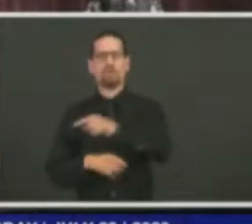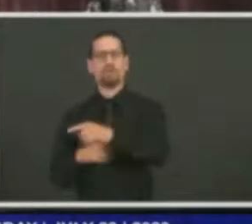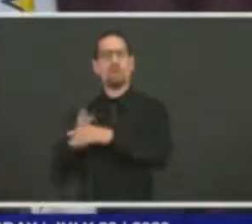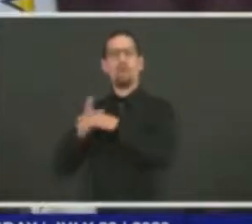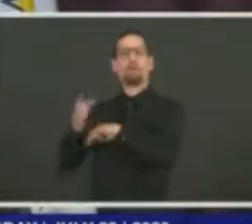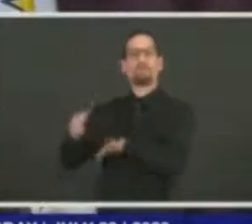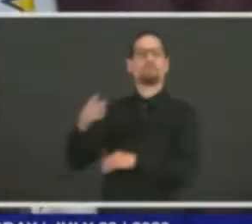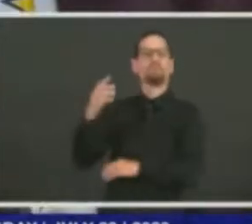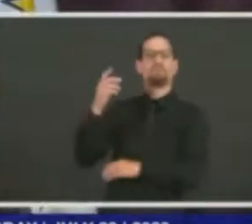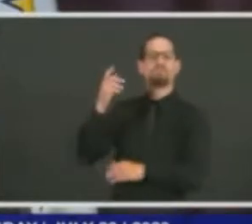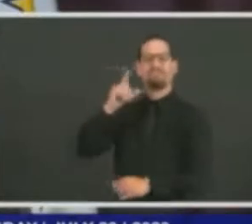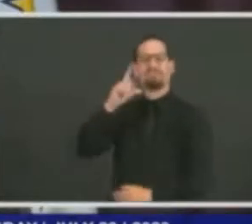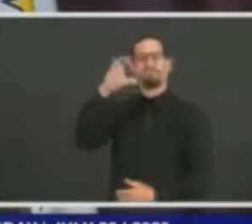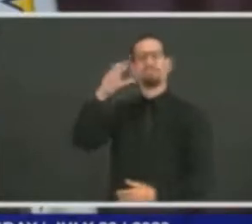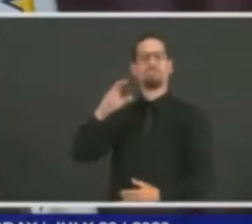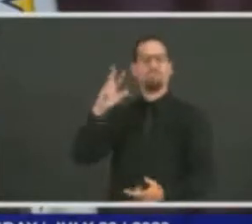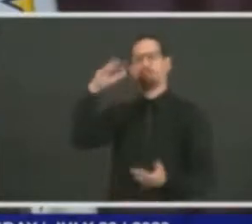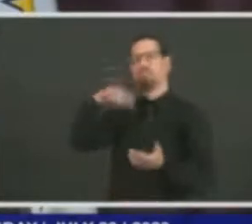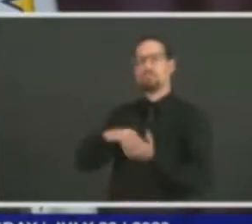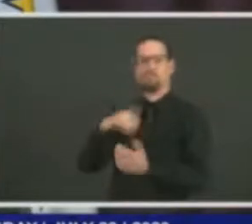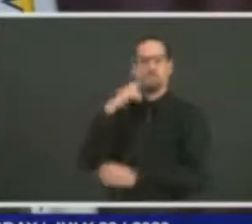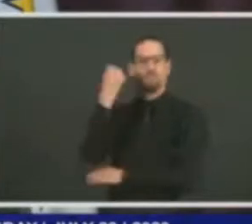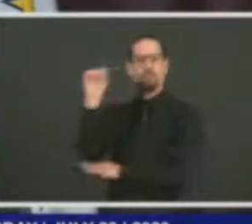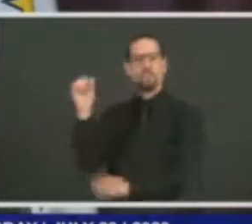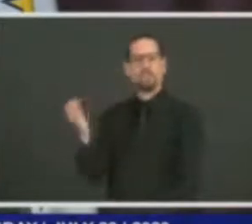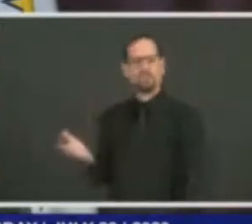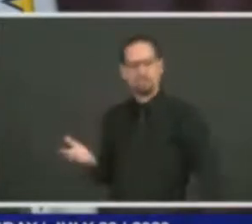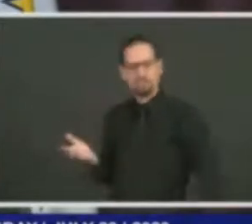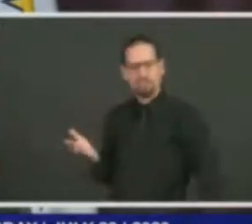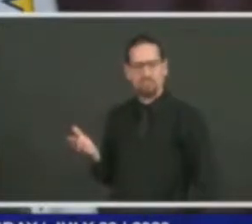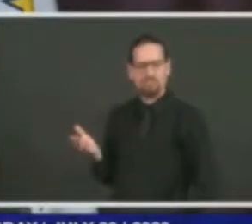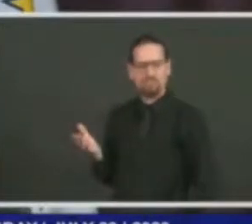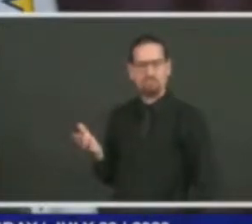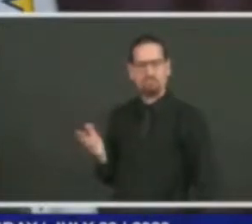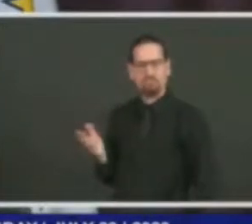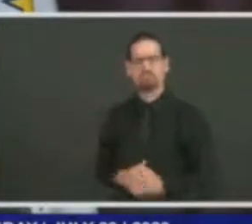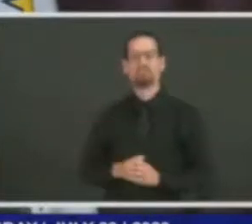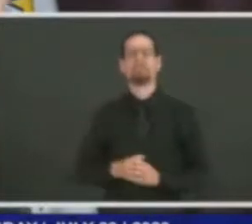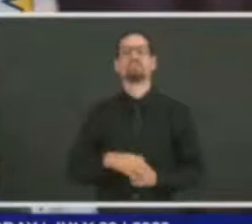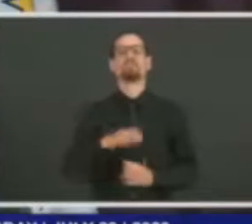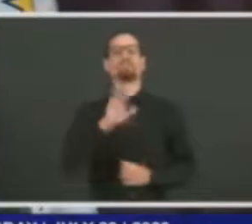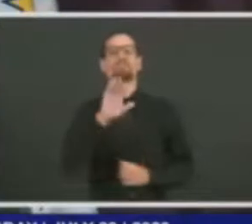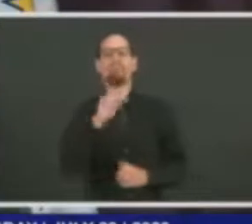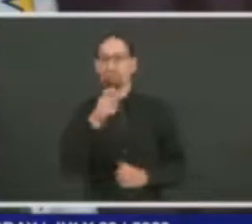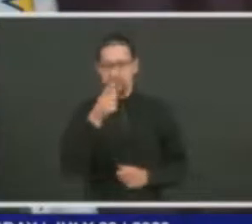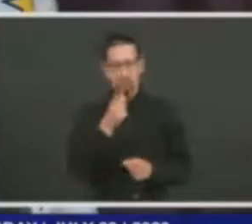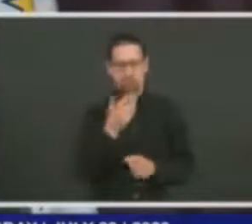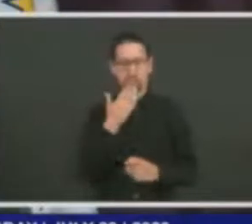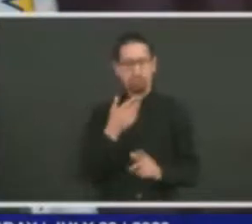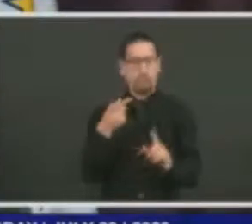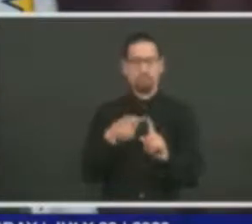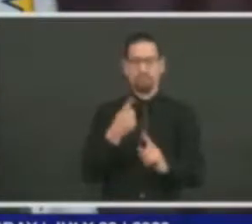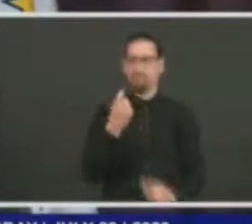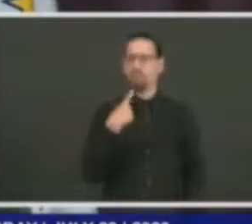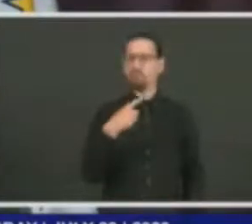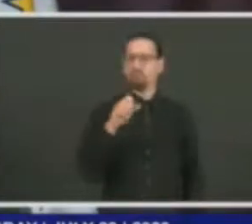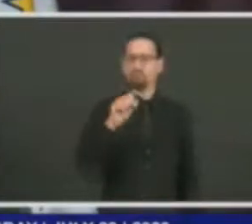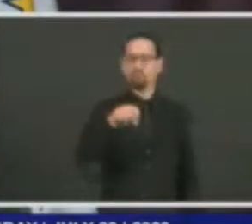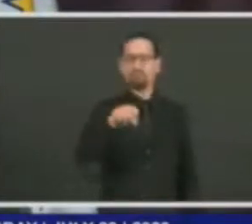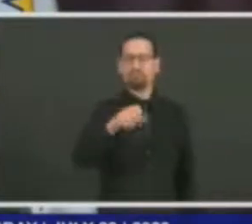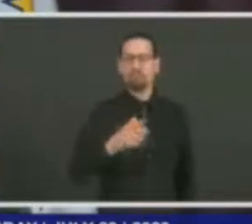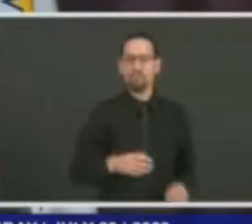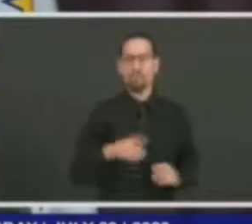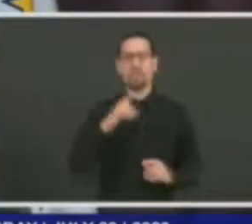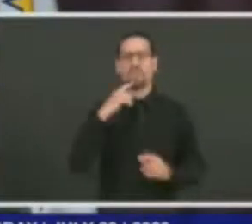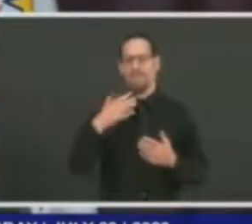people gathering? It's a great question, because I was quite worried when we had the big protests, whenever it was, a month or 2